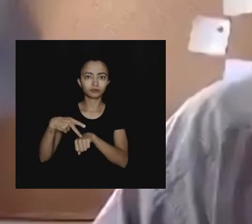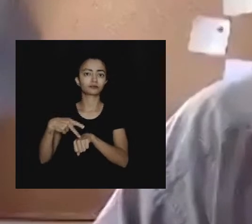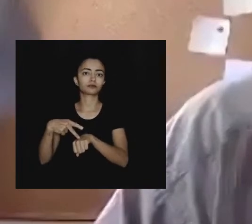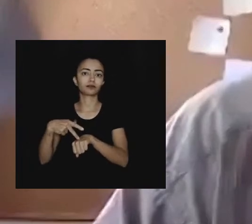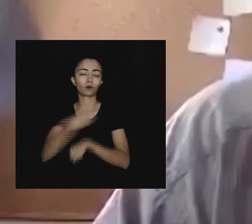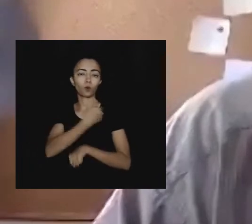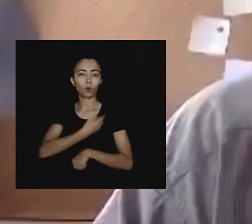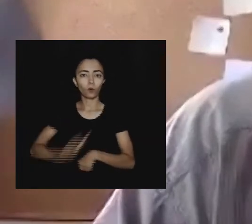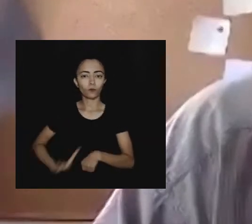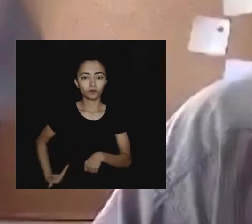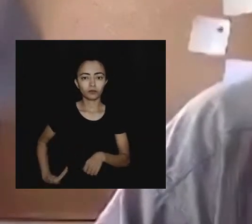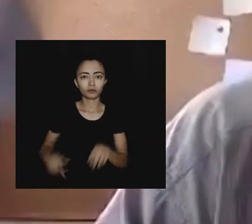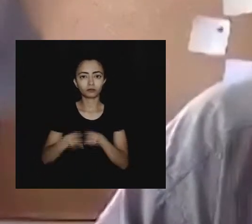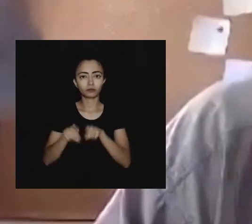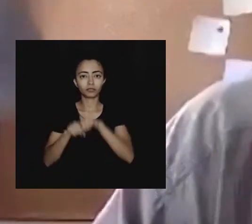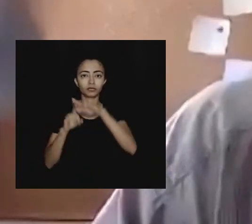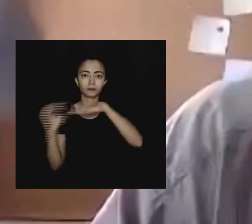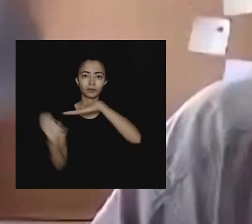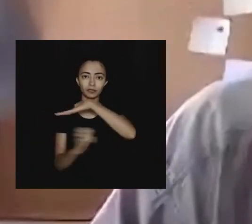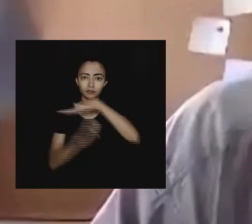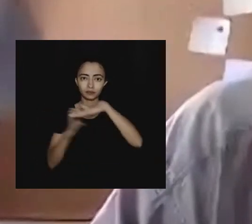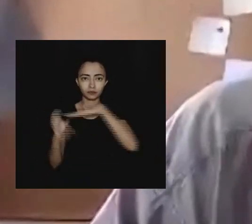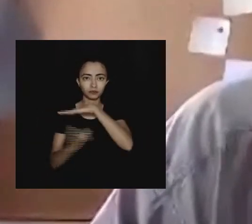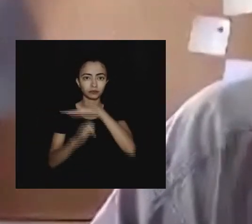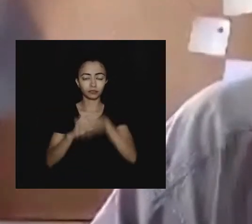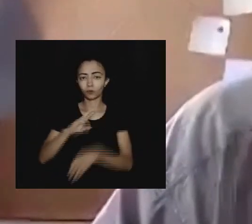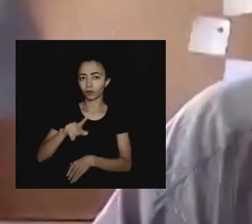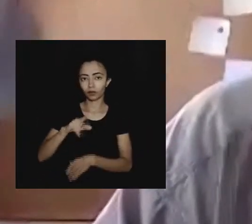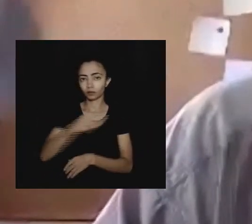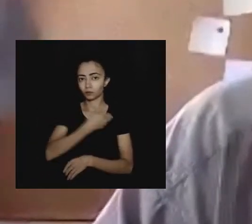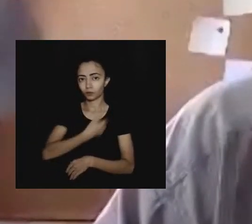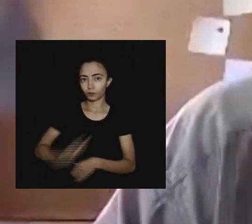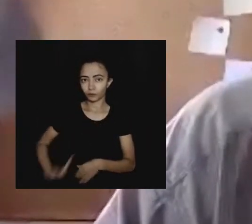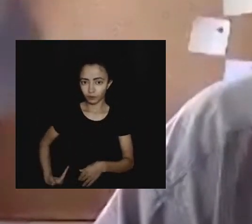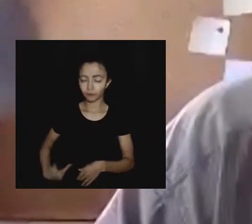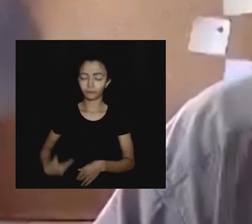done in several different countries through